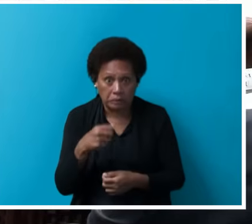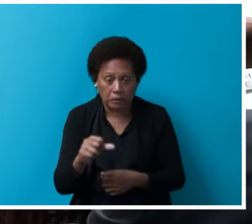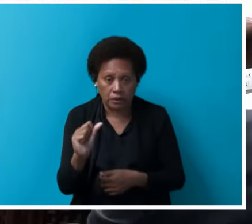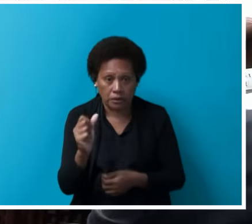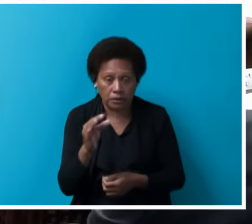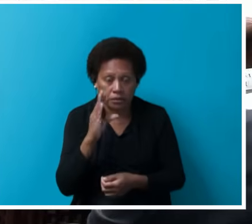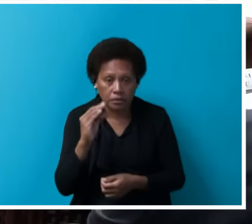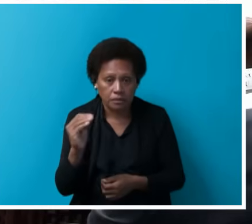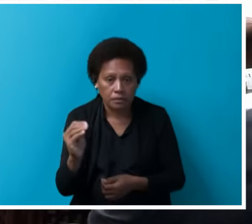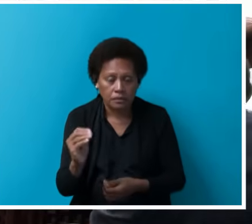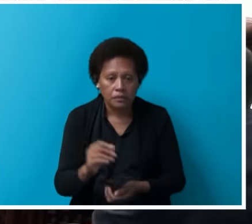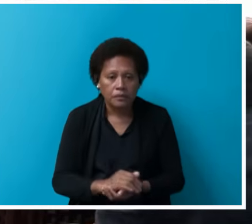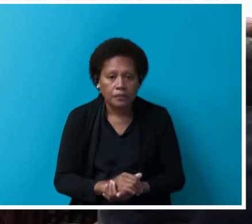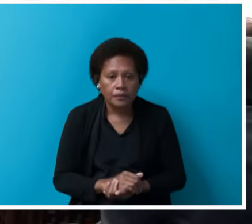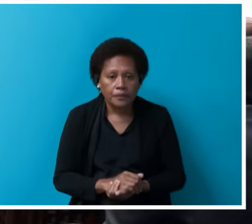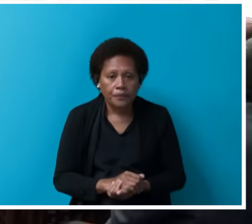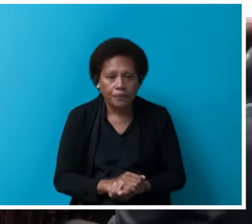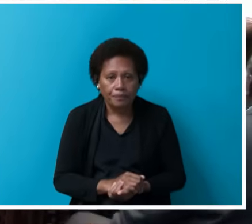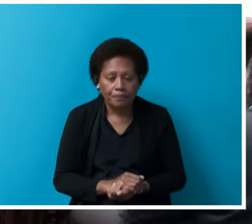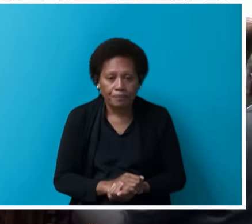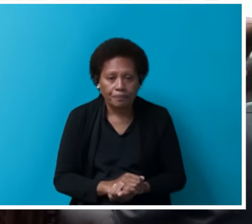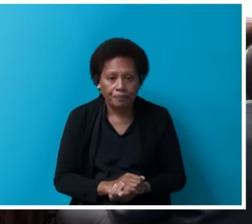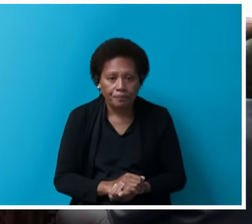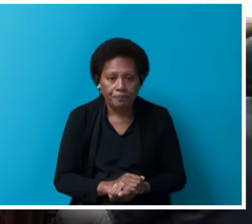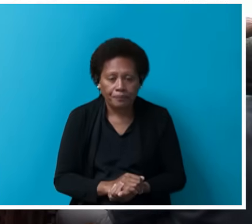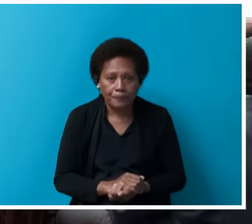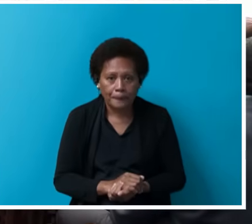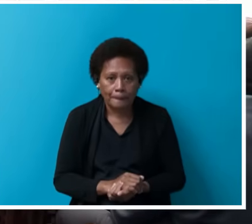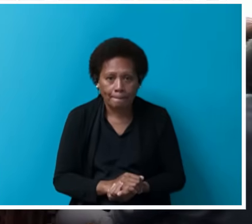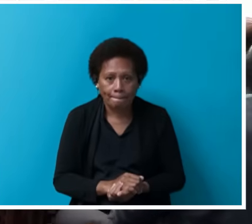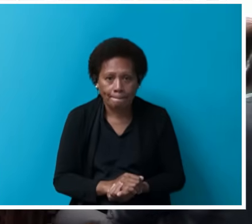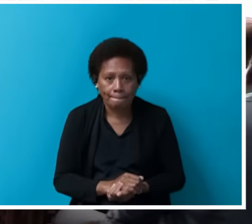64(a). One moment, I'm